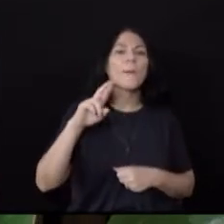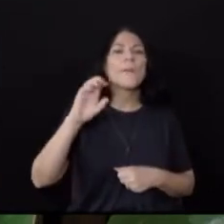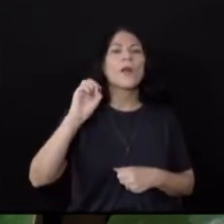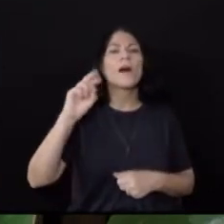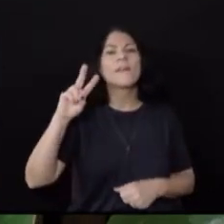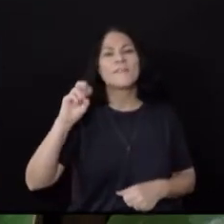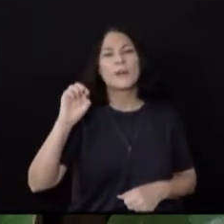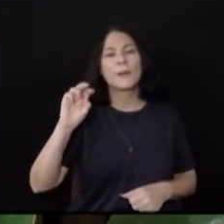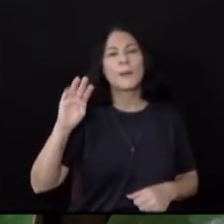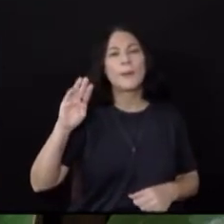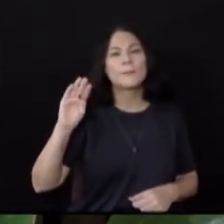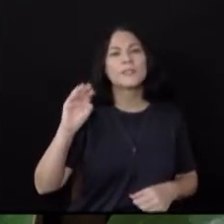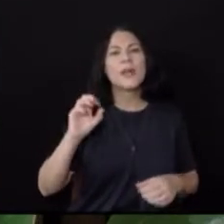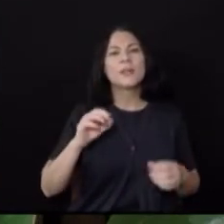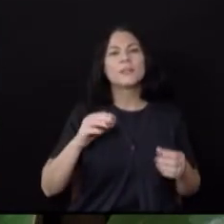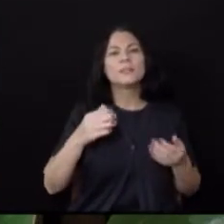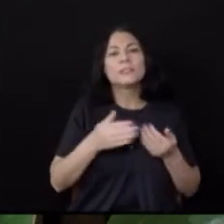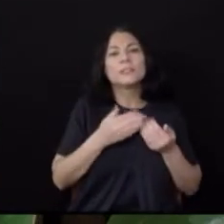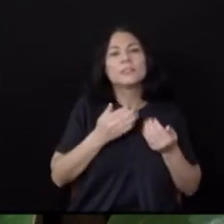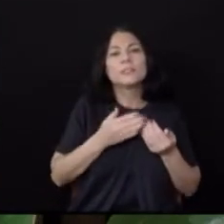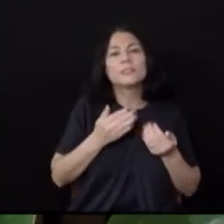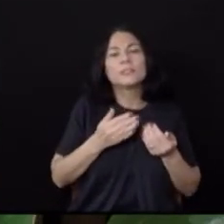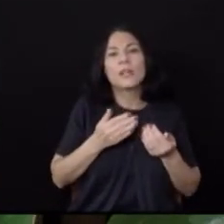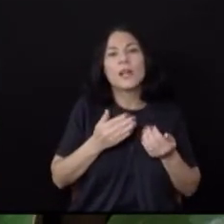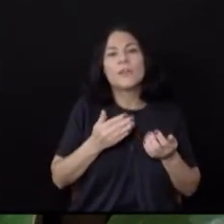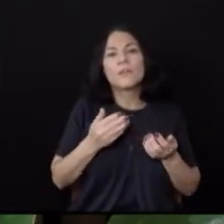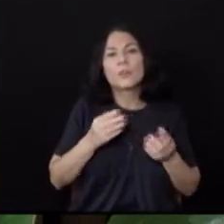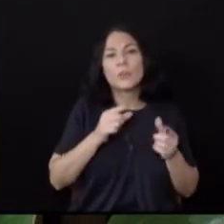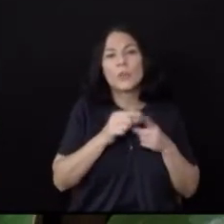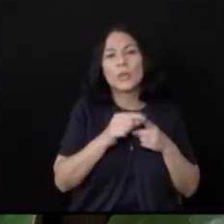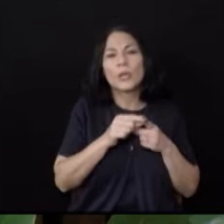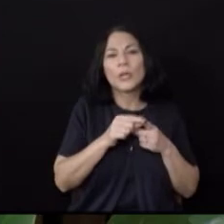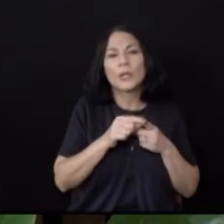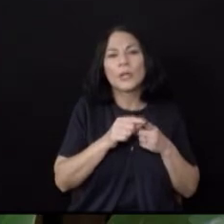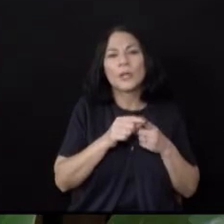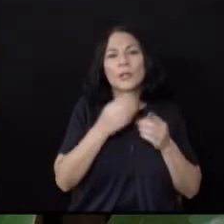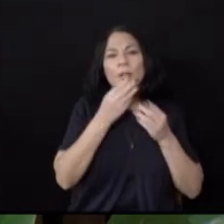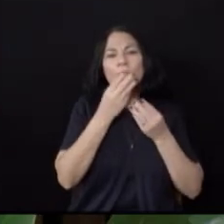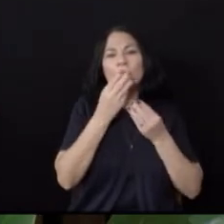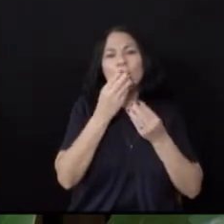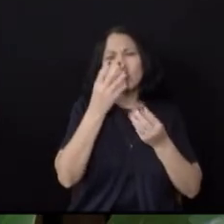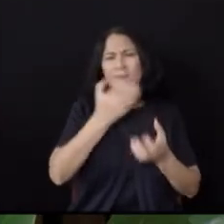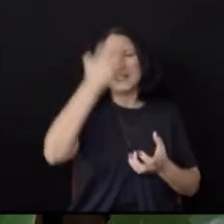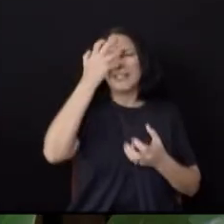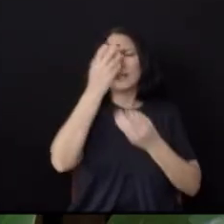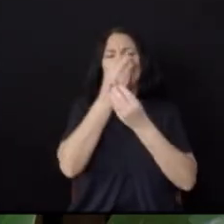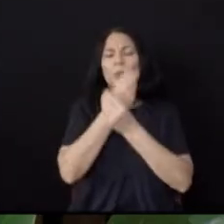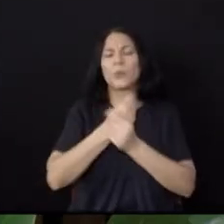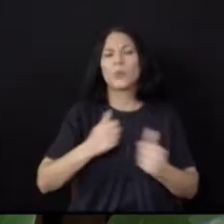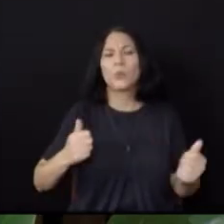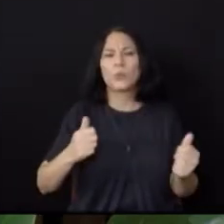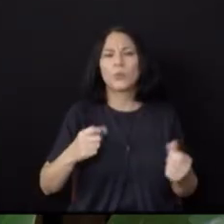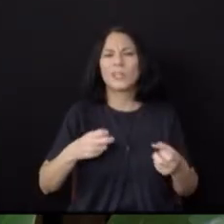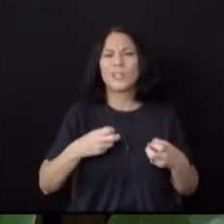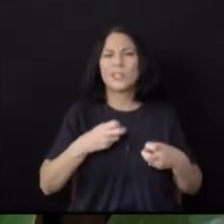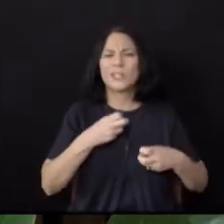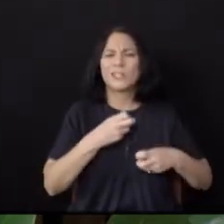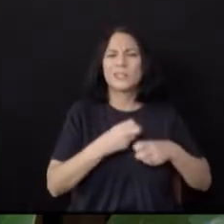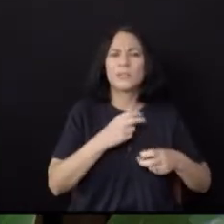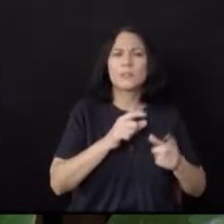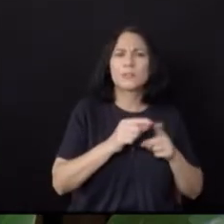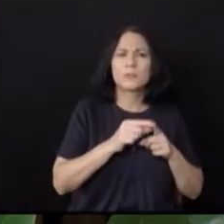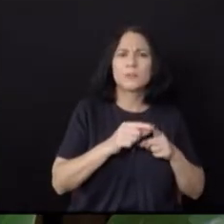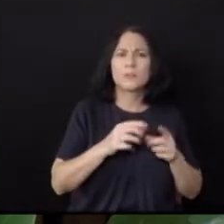wrath, but a harsh word stirs up anger. The tongue of the wise commends knowledge, but the mouths